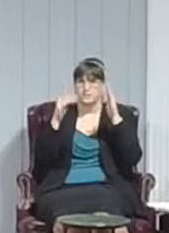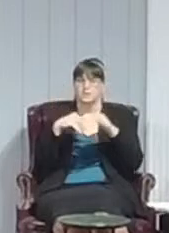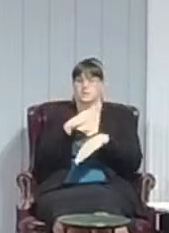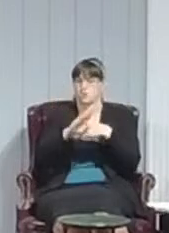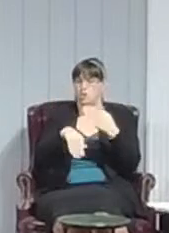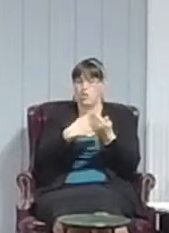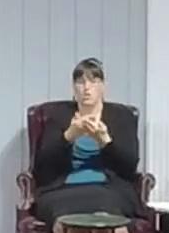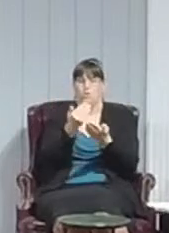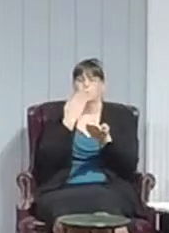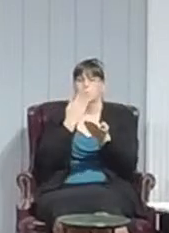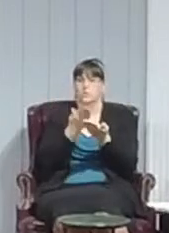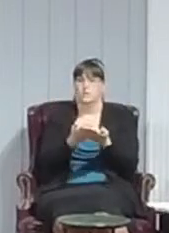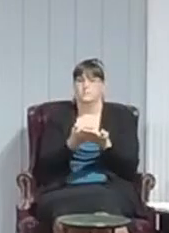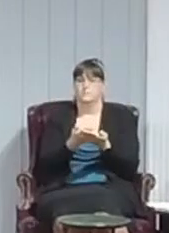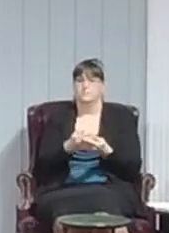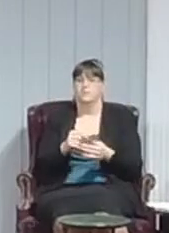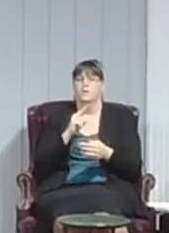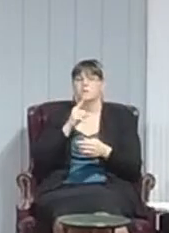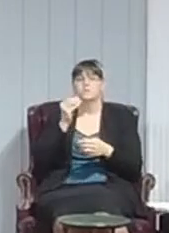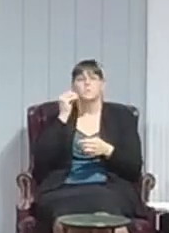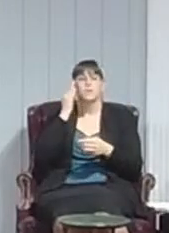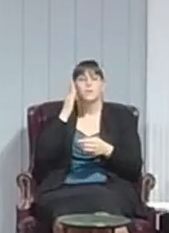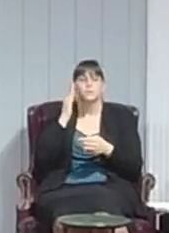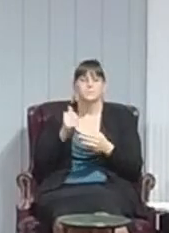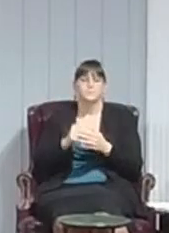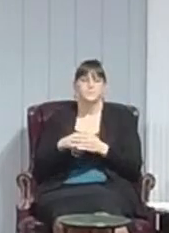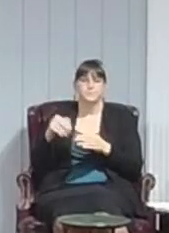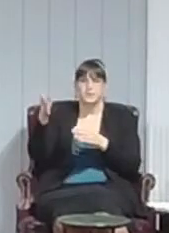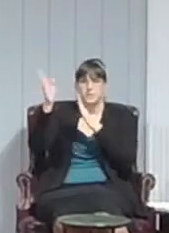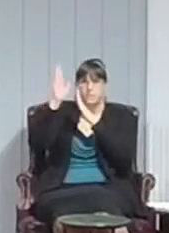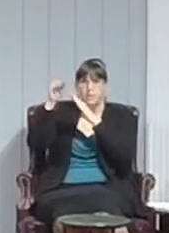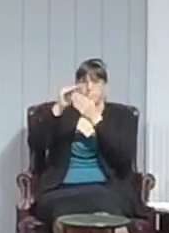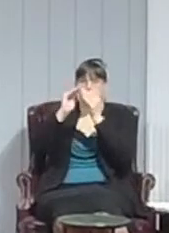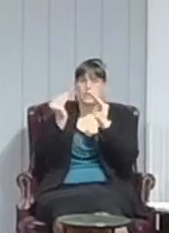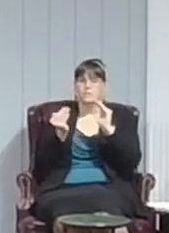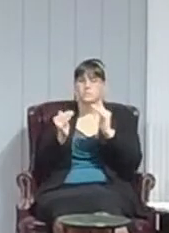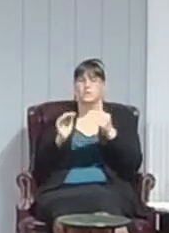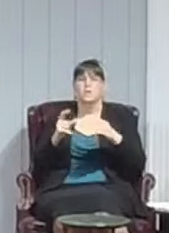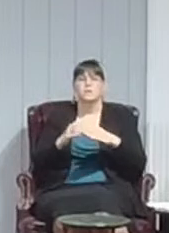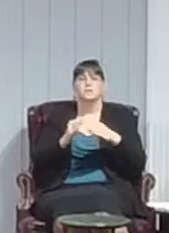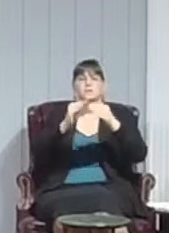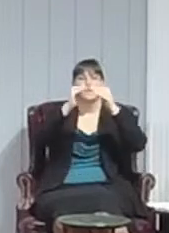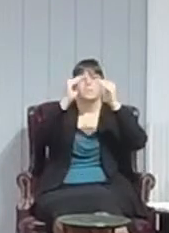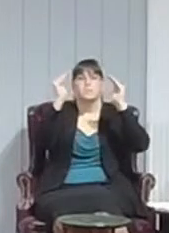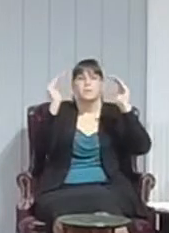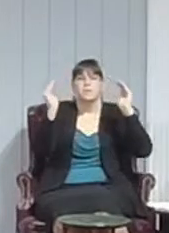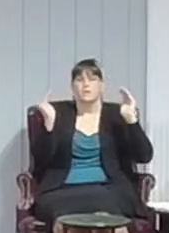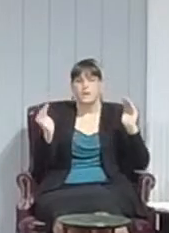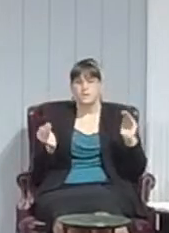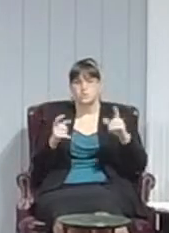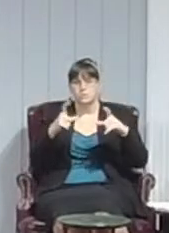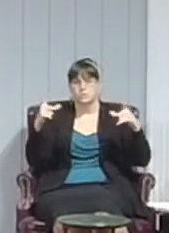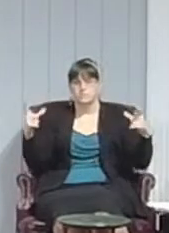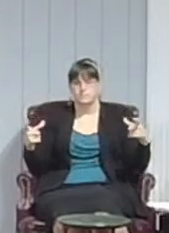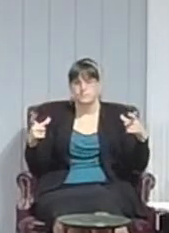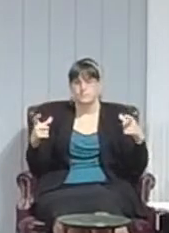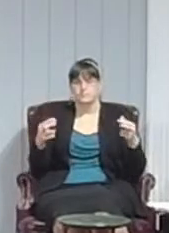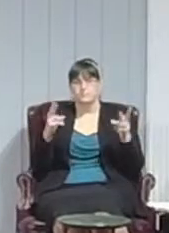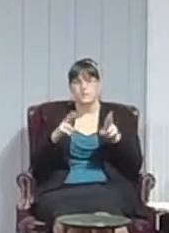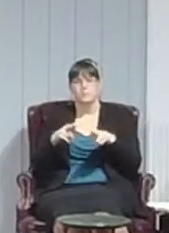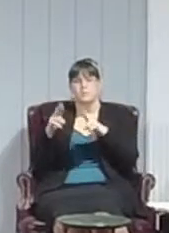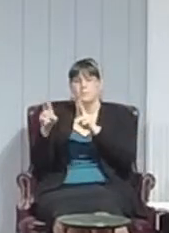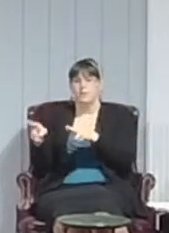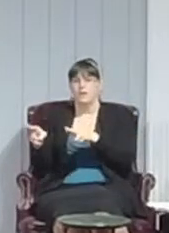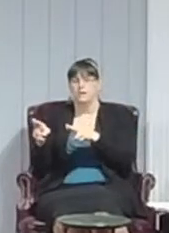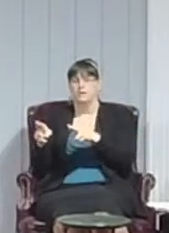good. So it's palatial, his Father's house, what he's describing here. It's palatial and it's prepared. And